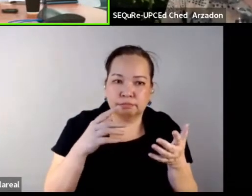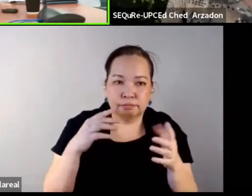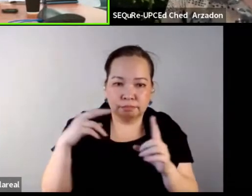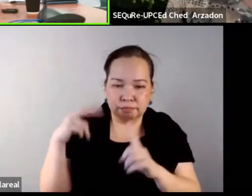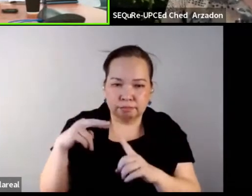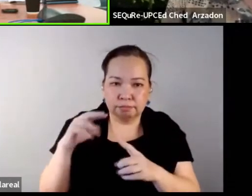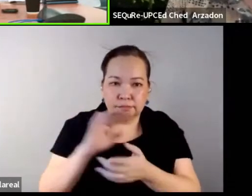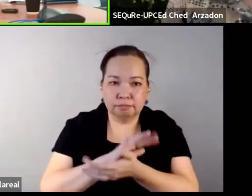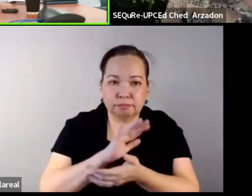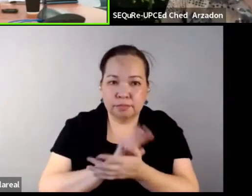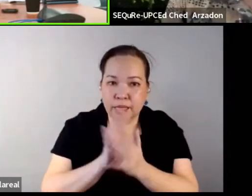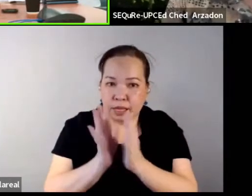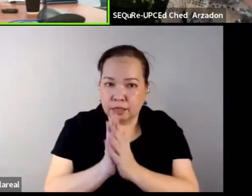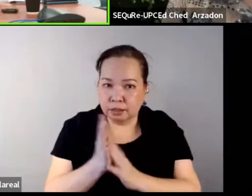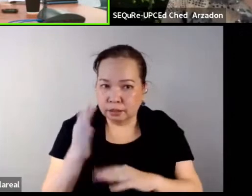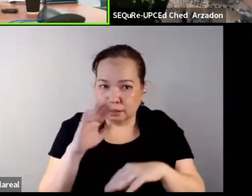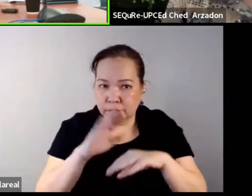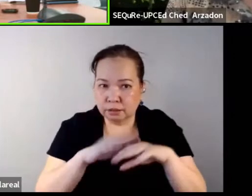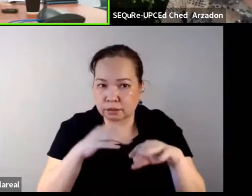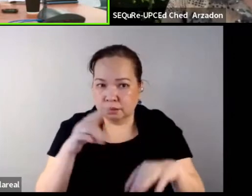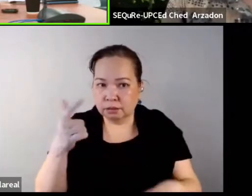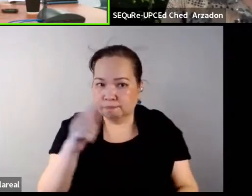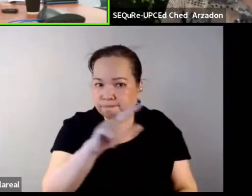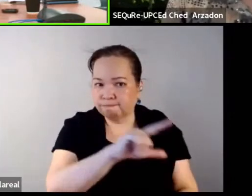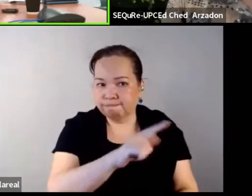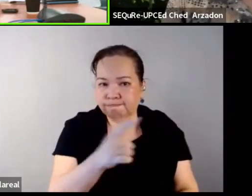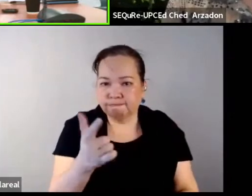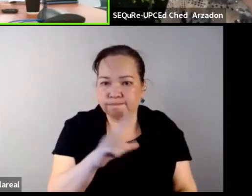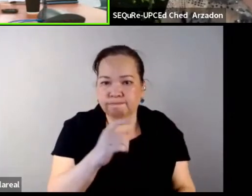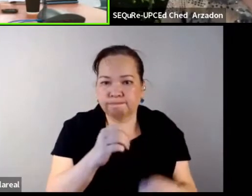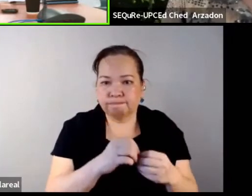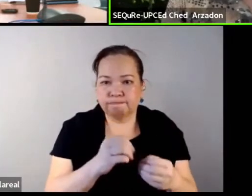po yung ibang mga guests natin, Ma'am Ched. Maraming salamat po.